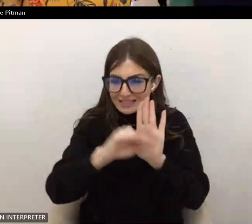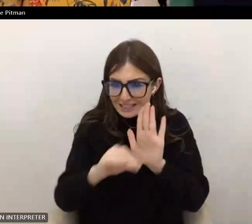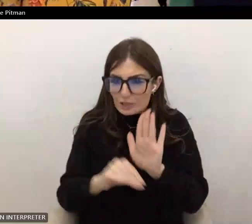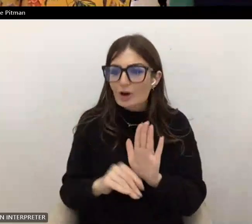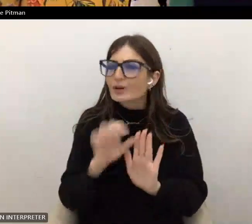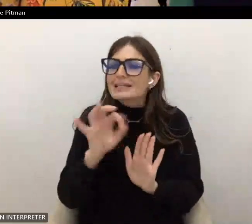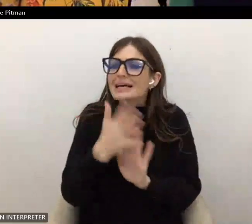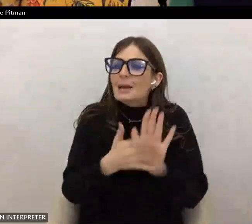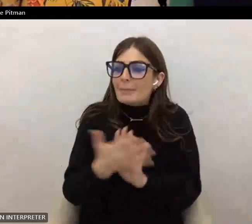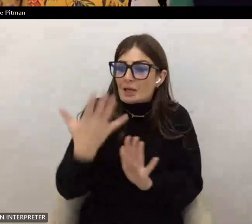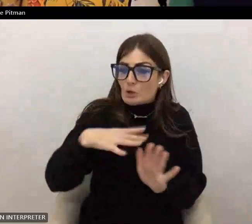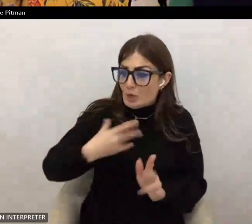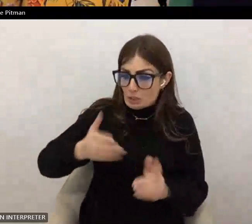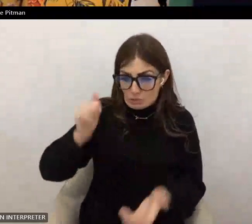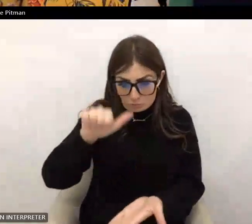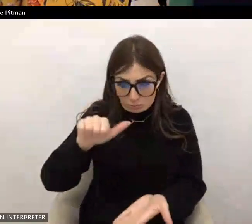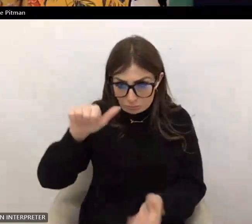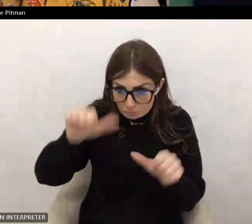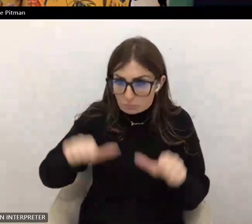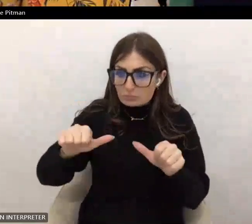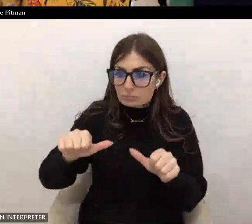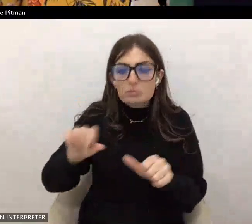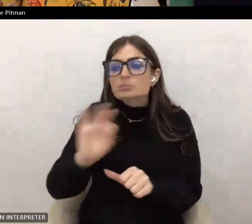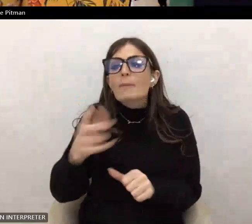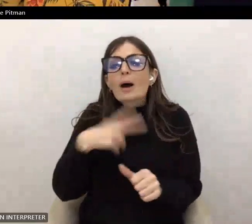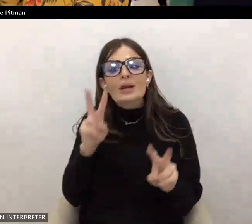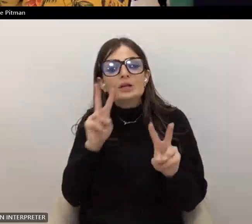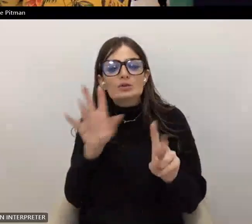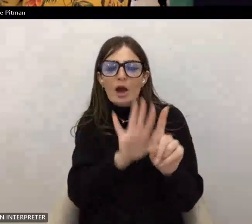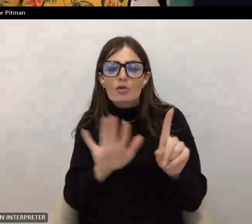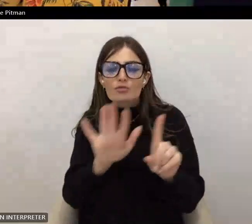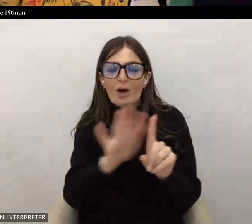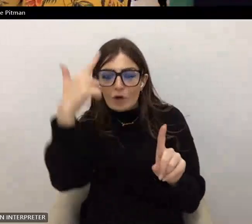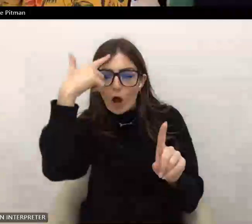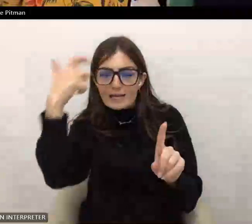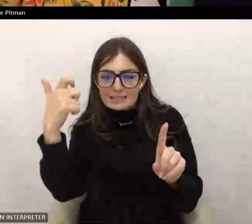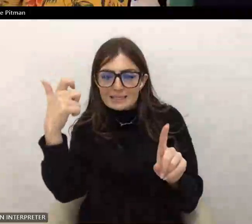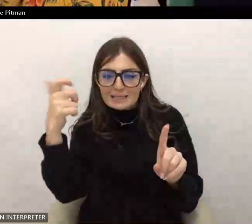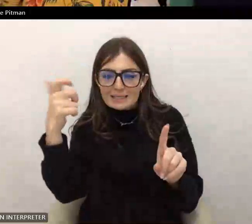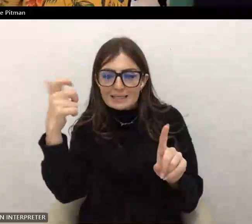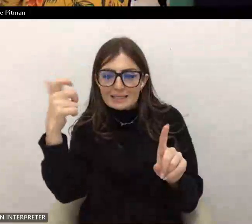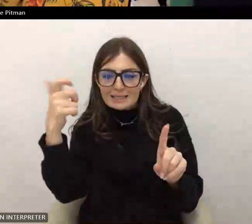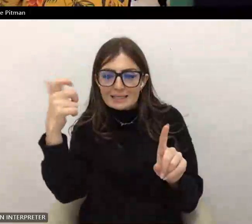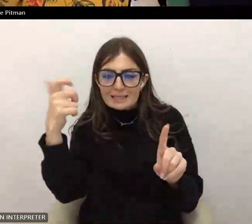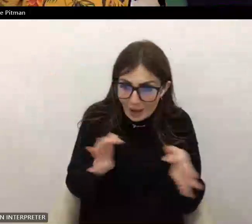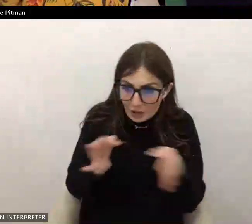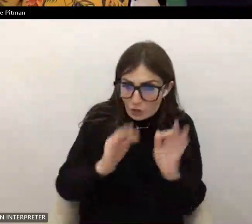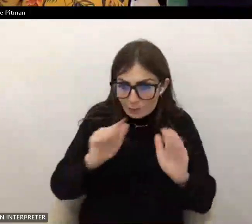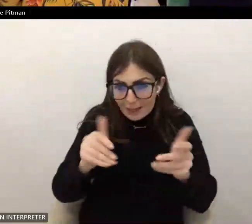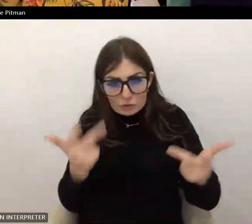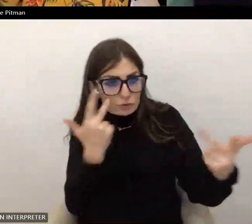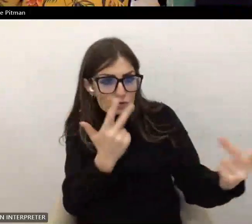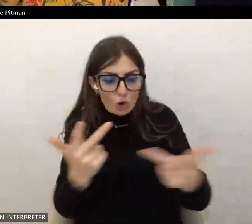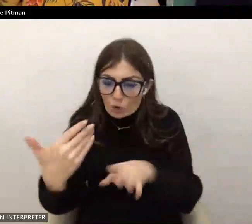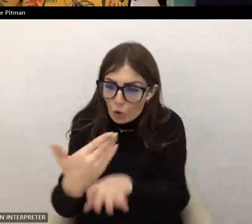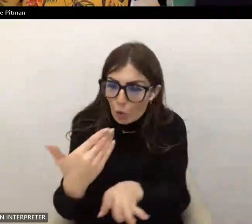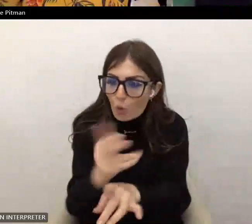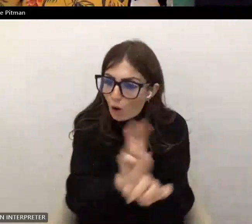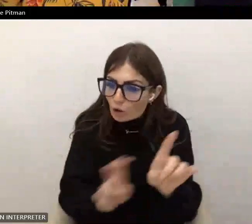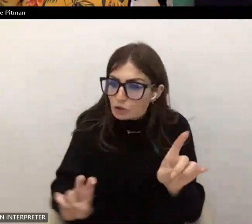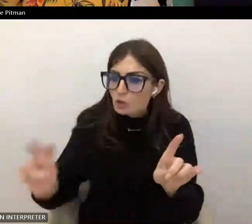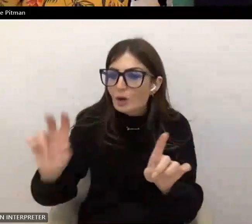have to have them locked in, but we need to see an idea of where your tour is going, where you plan to present your work. So the